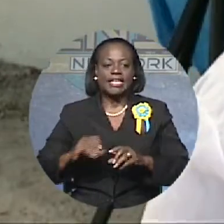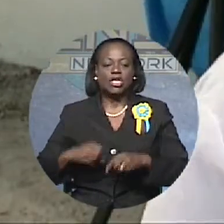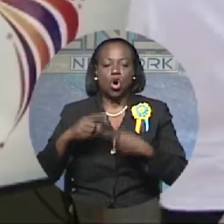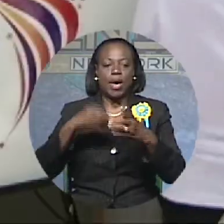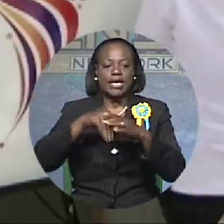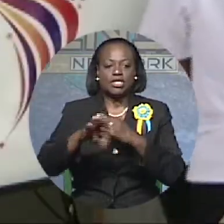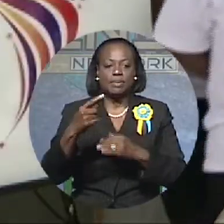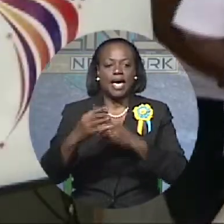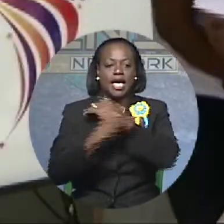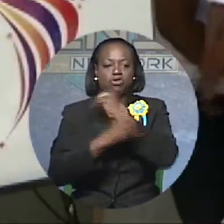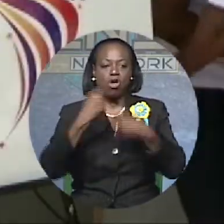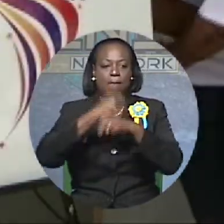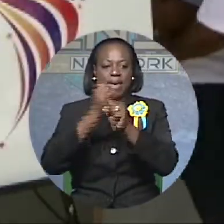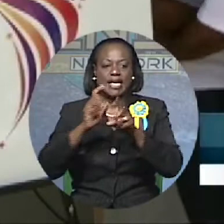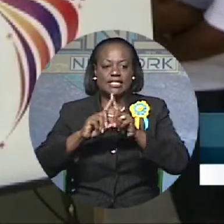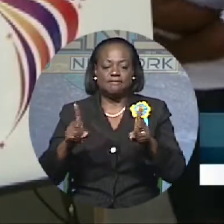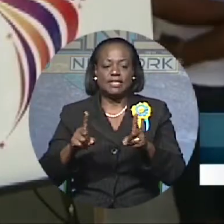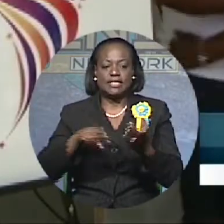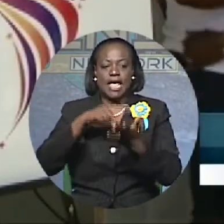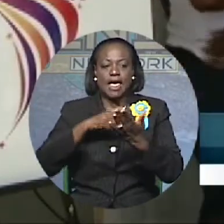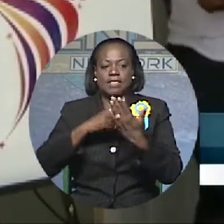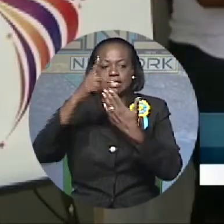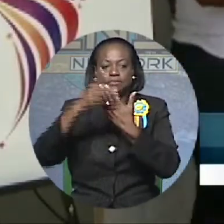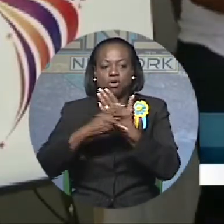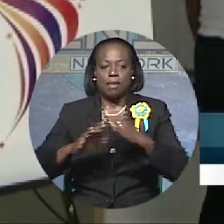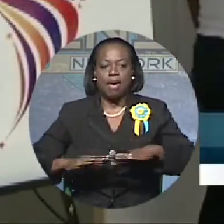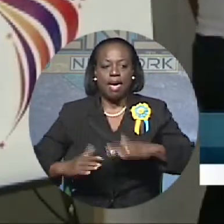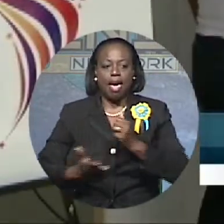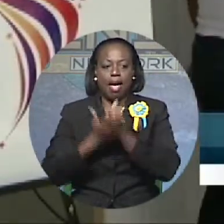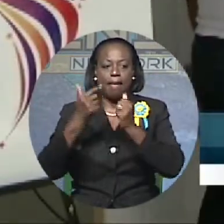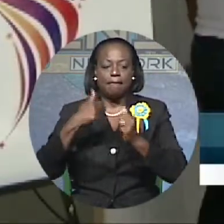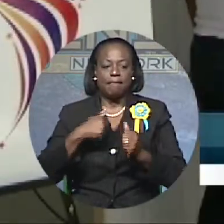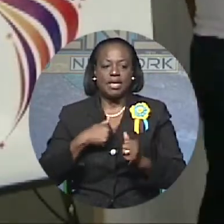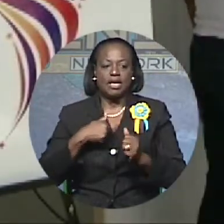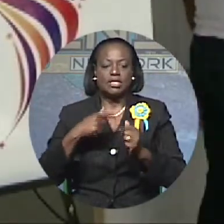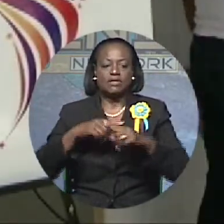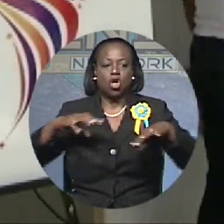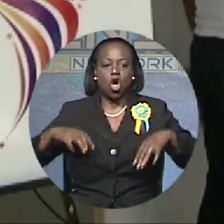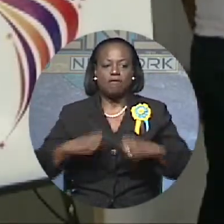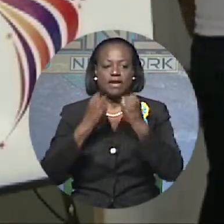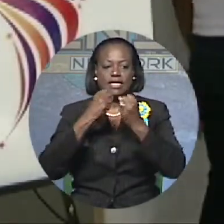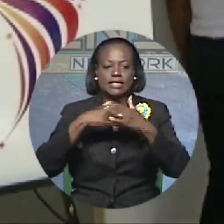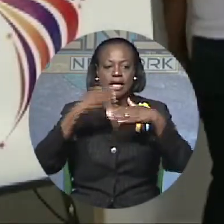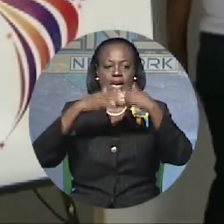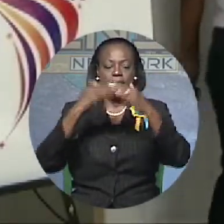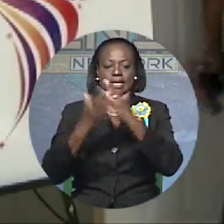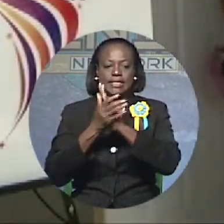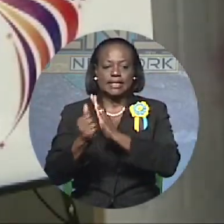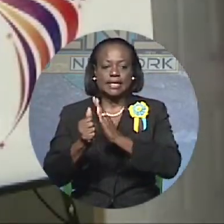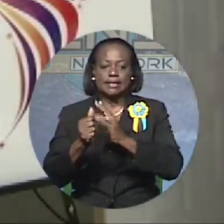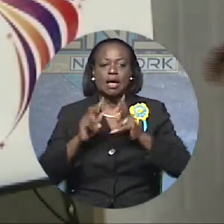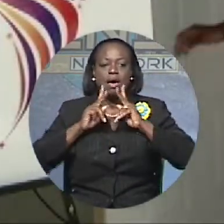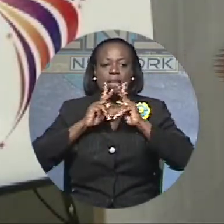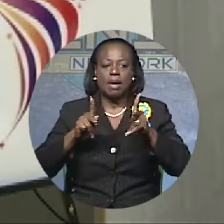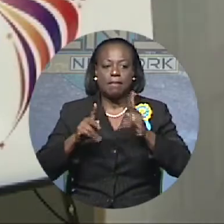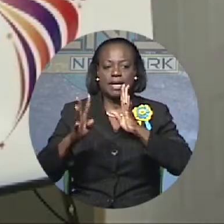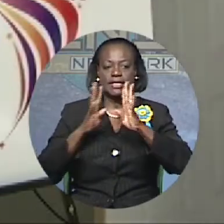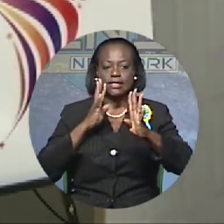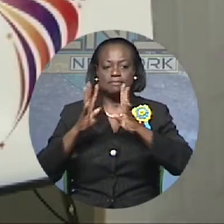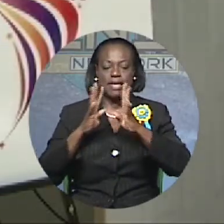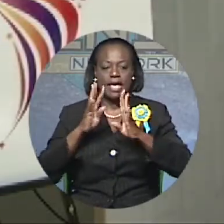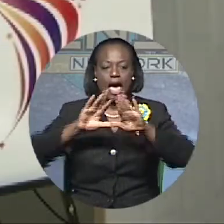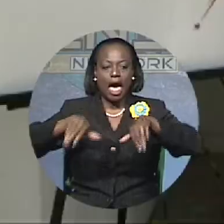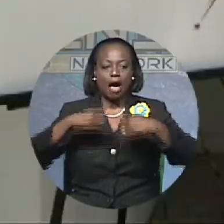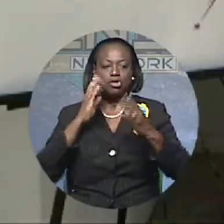make a difference. This program has really helped me with confidence building skills, public speaking,